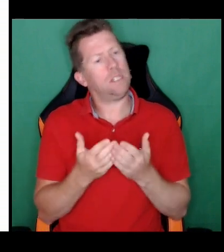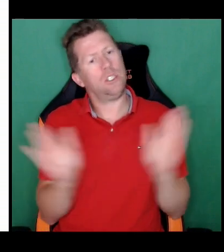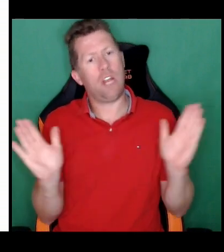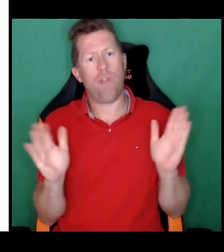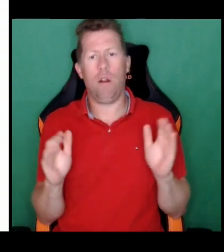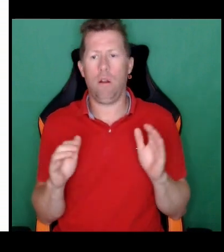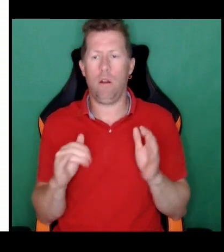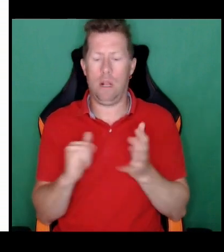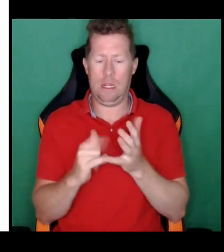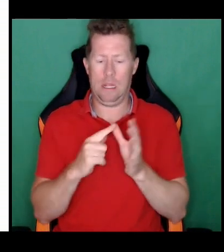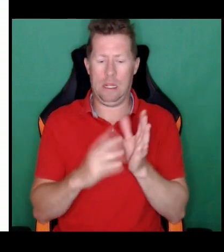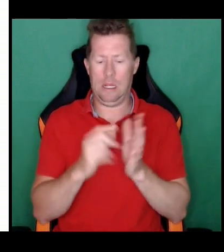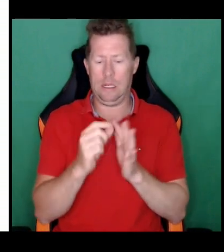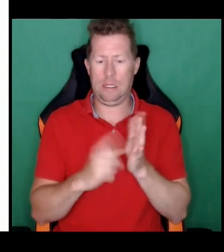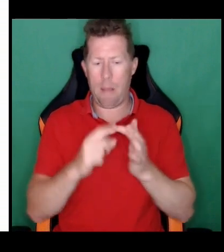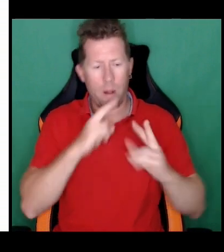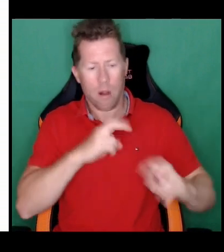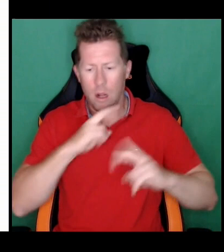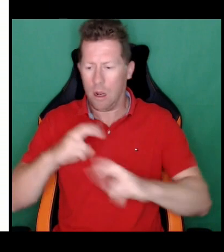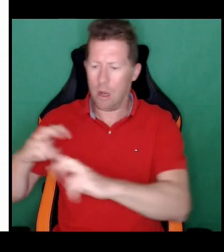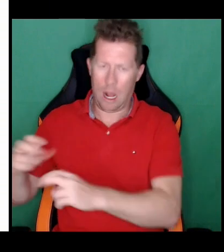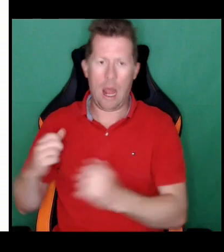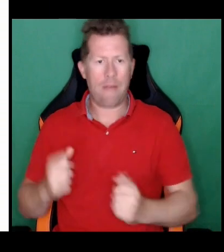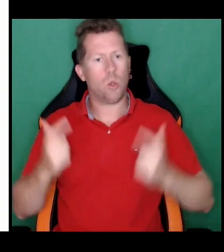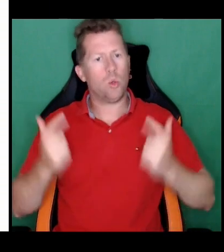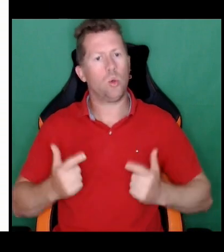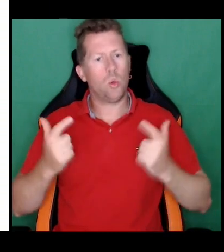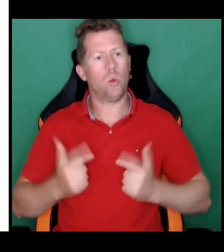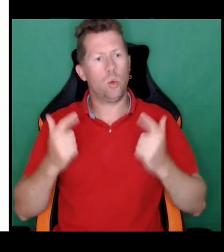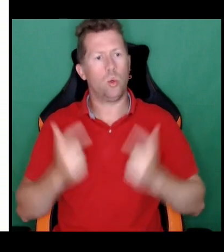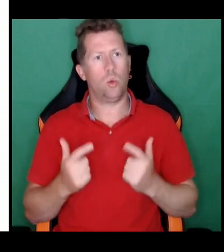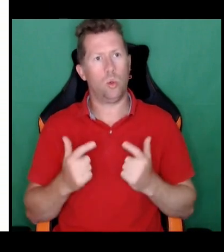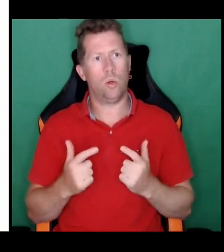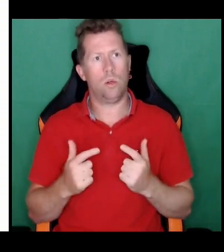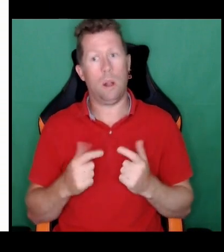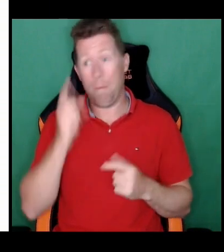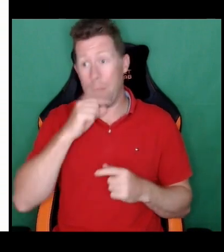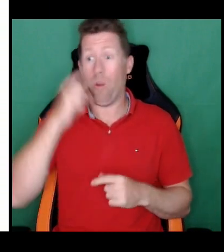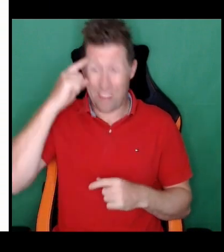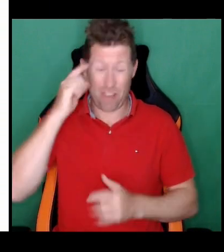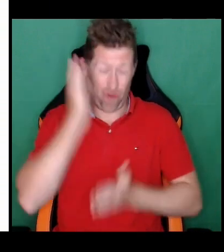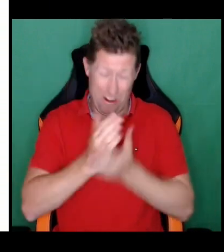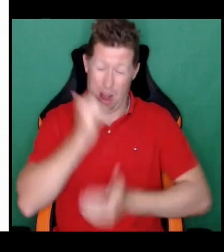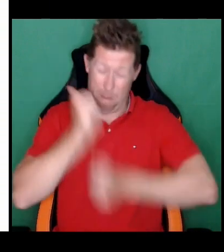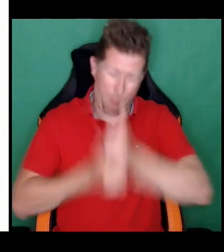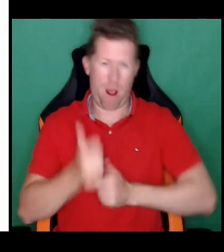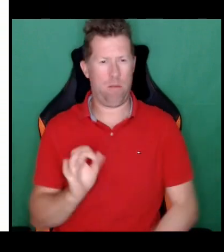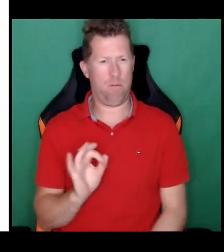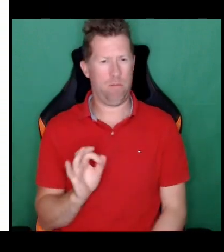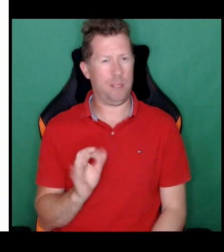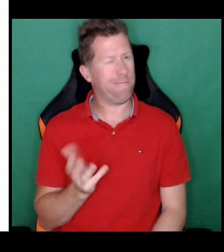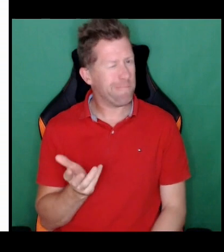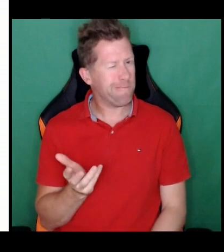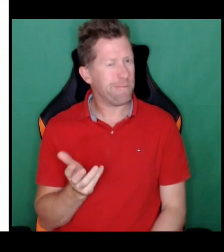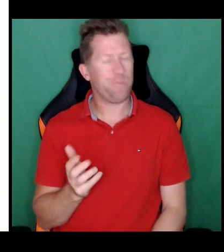whole sample, there is an overestimated view of how popular vaping is. But we have to be careful about how